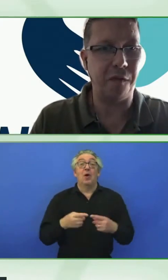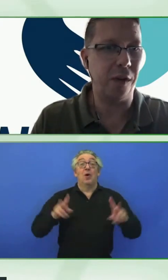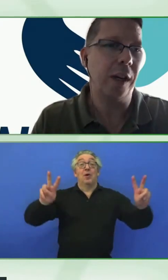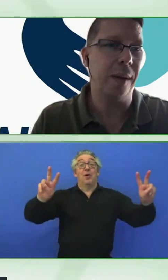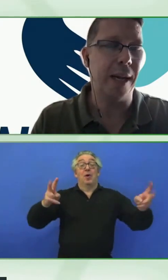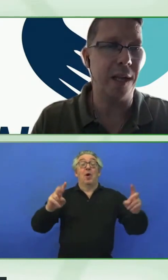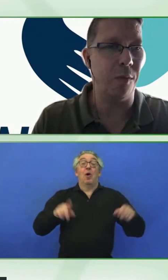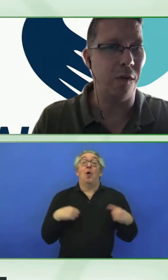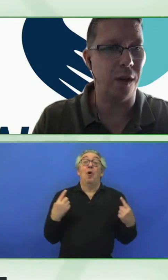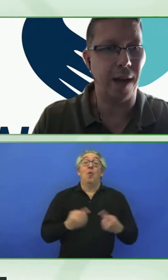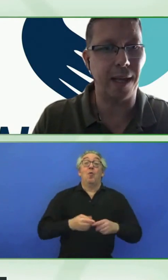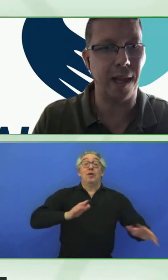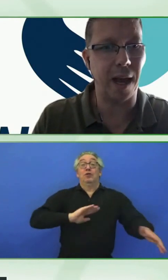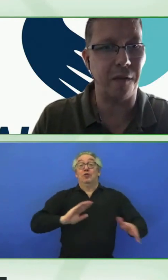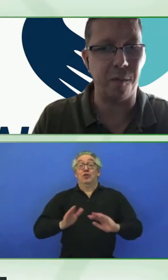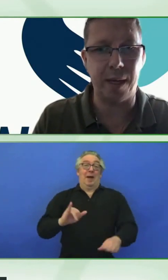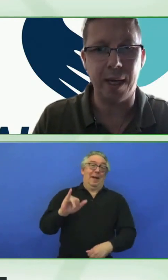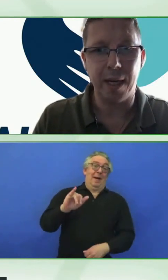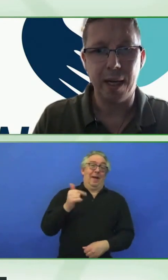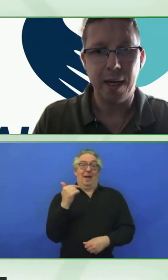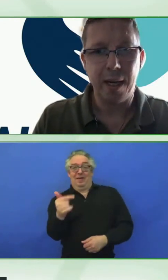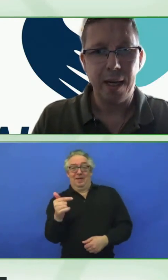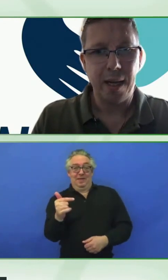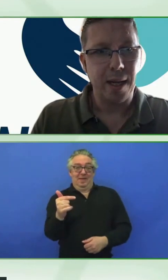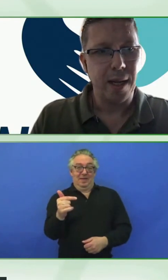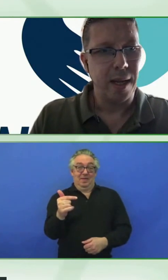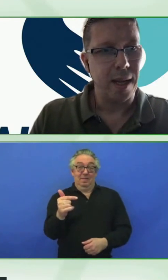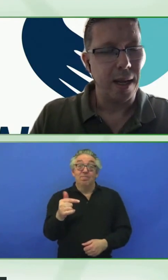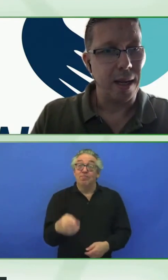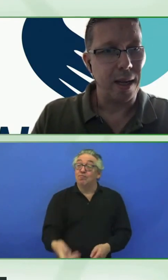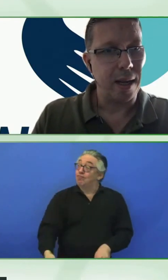to the deaf. You can please move to the next slide for me.